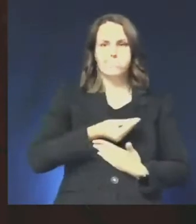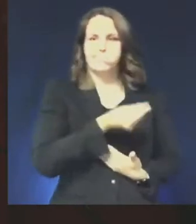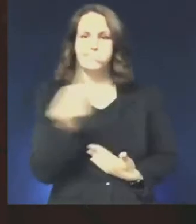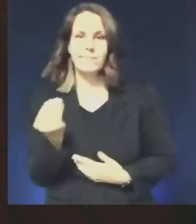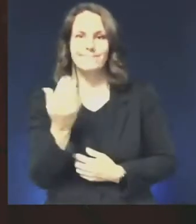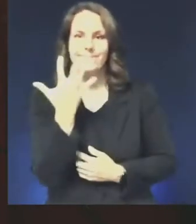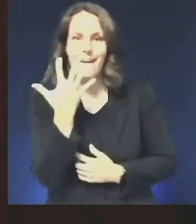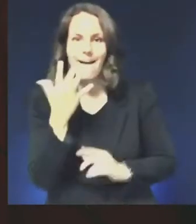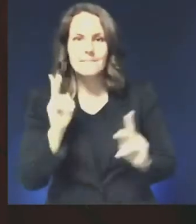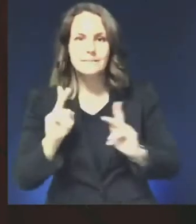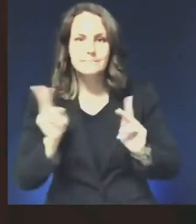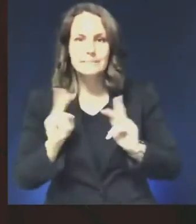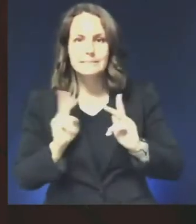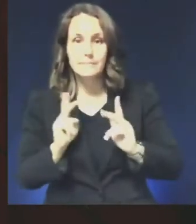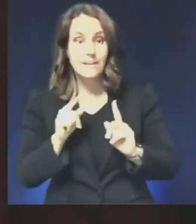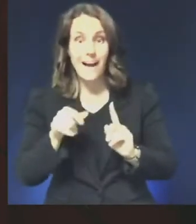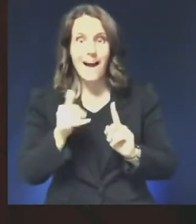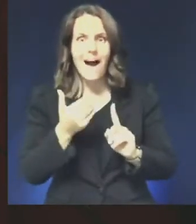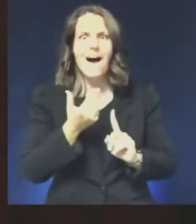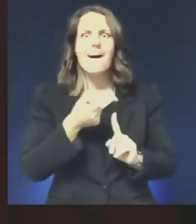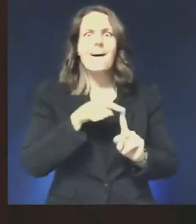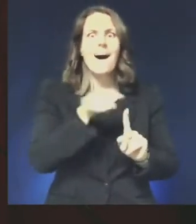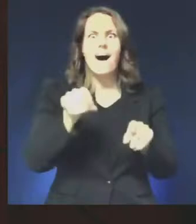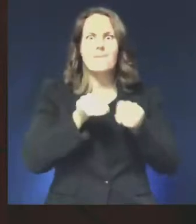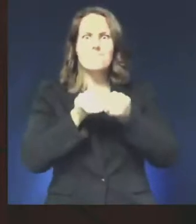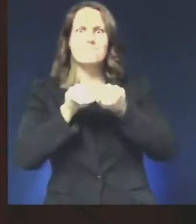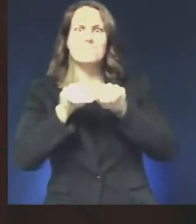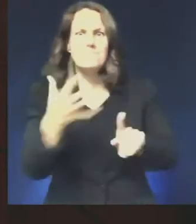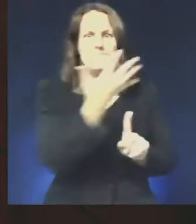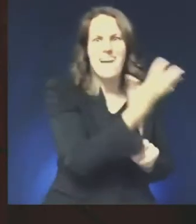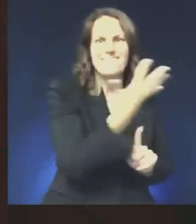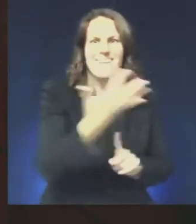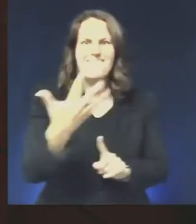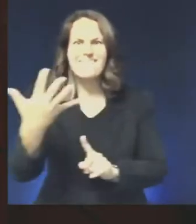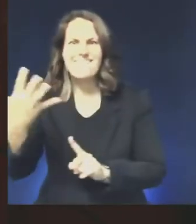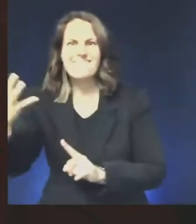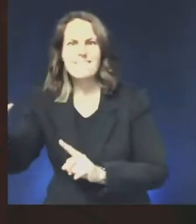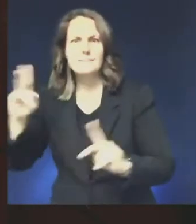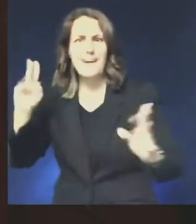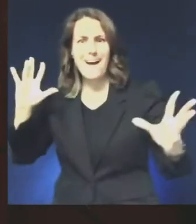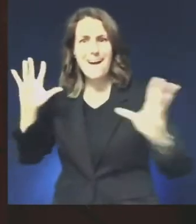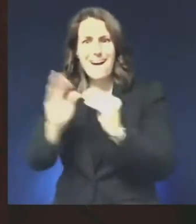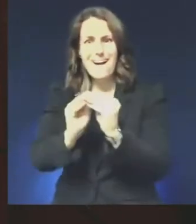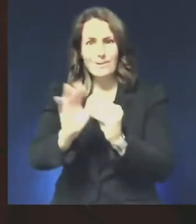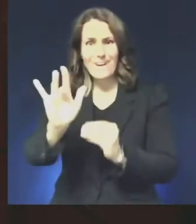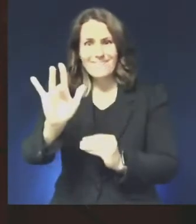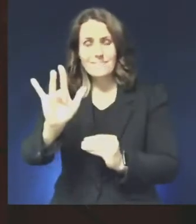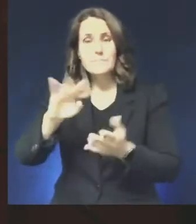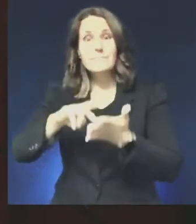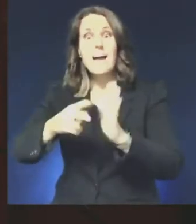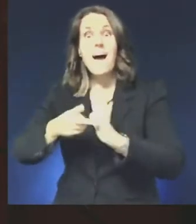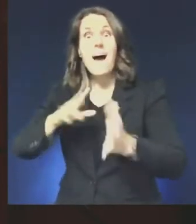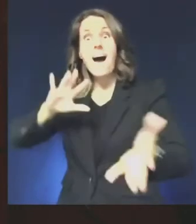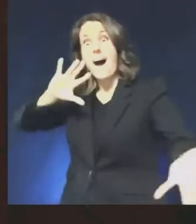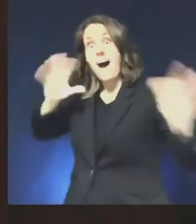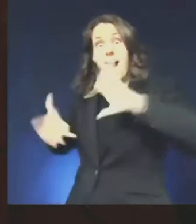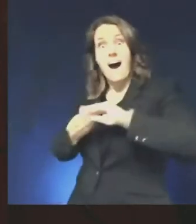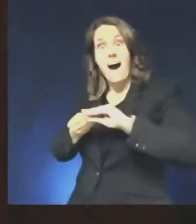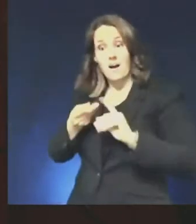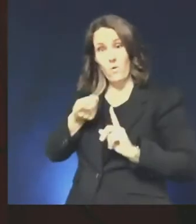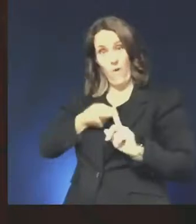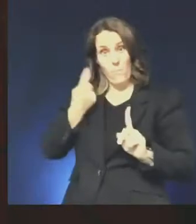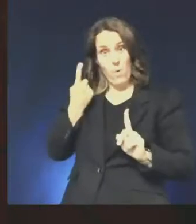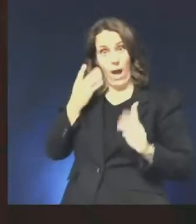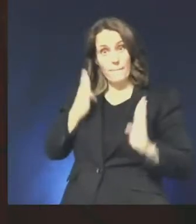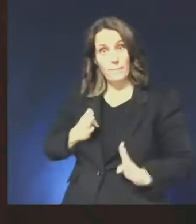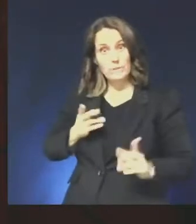to infect 25 people for a total of 30 cases from 1 infection. 6